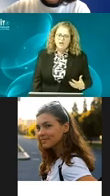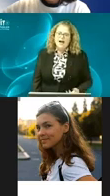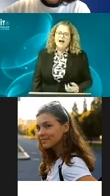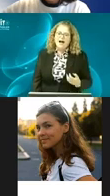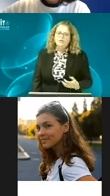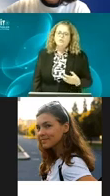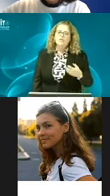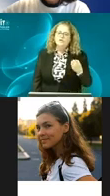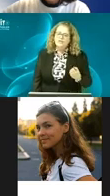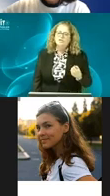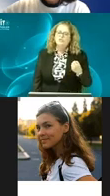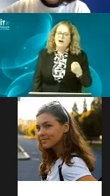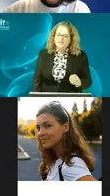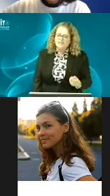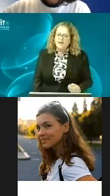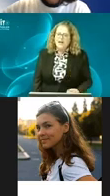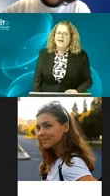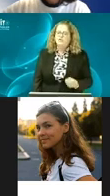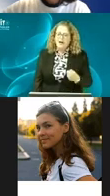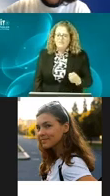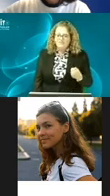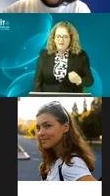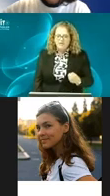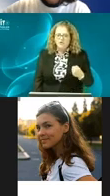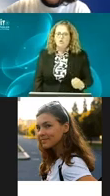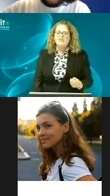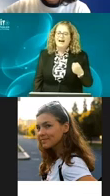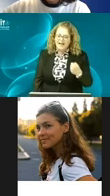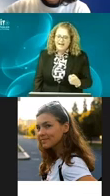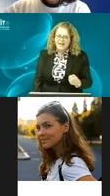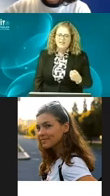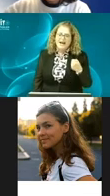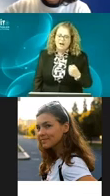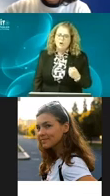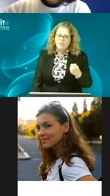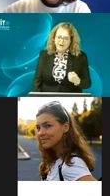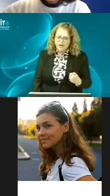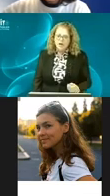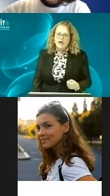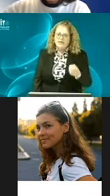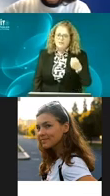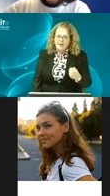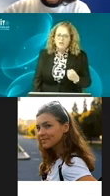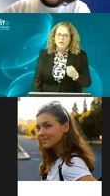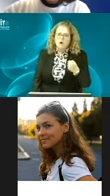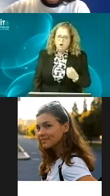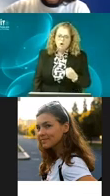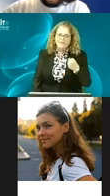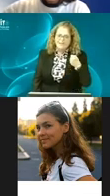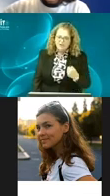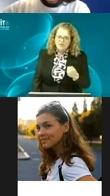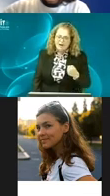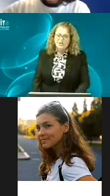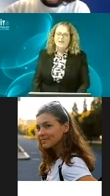Personalization, how to increase trust and to have a very strong dialogue manager that manages all